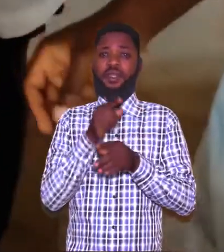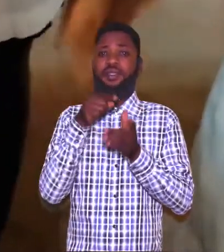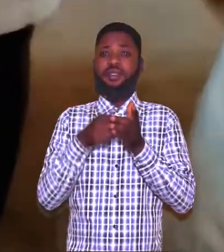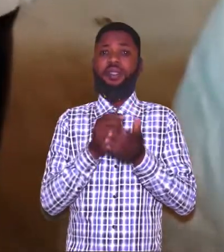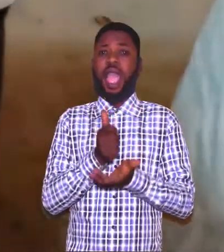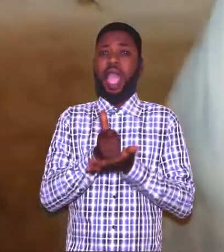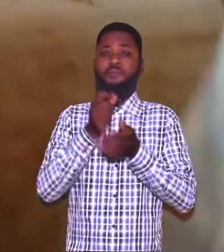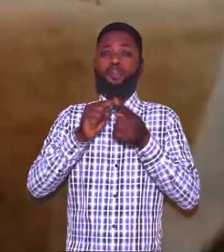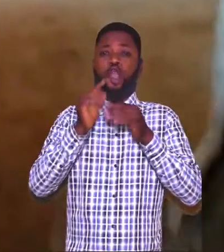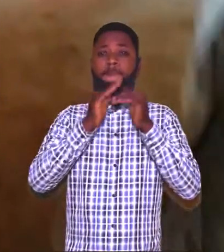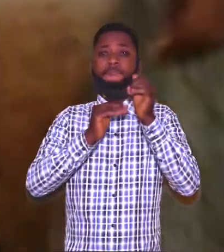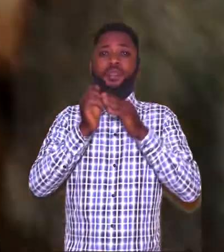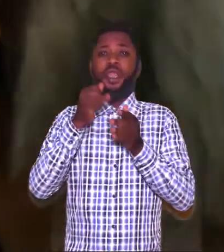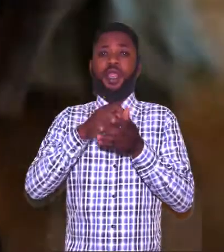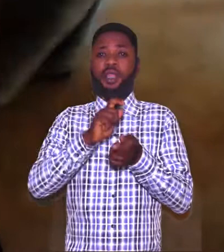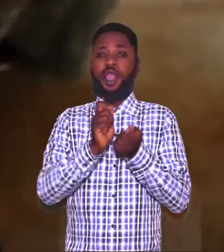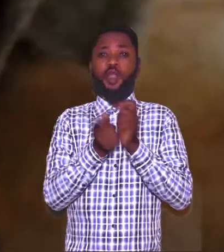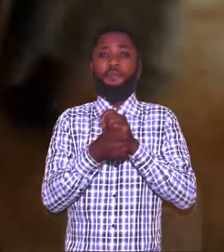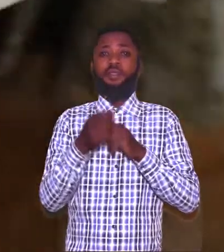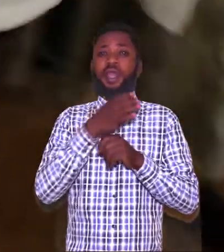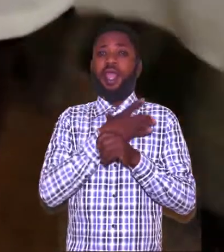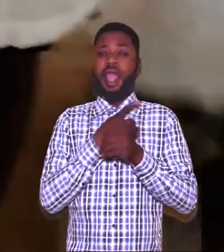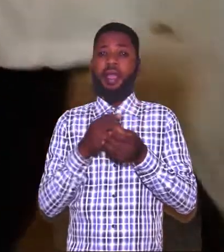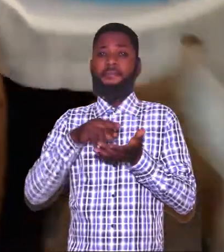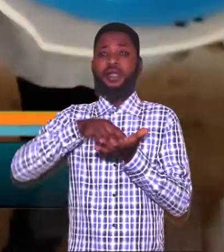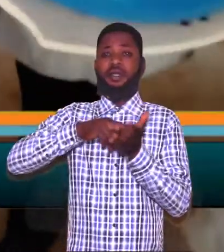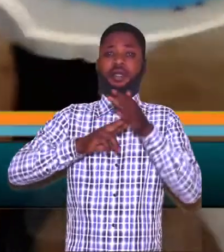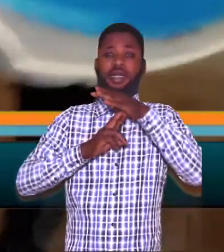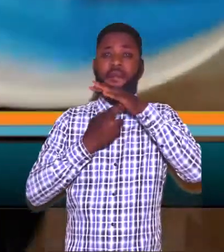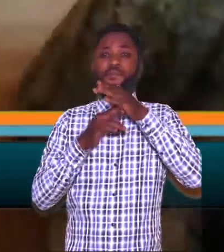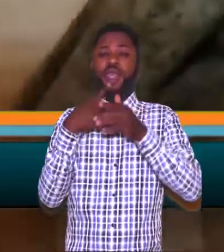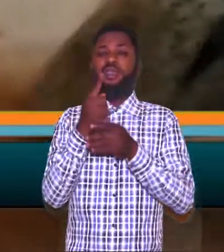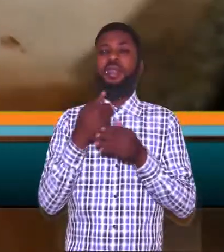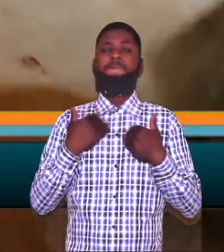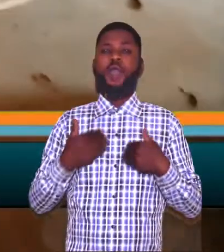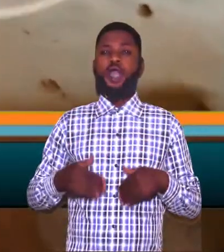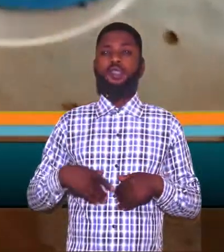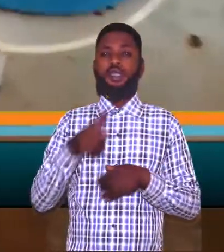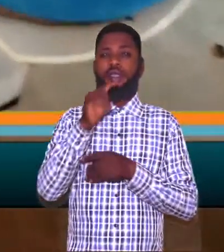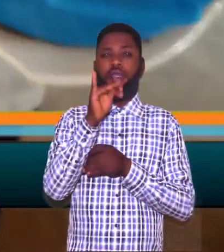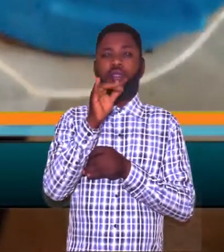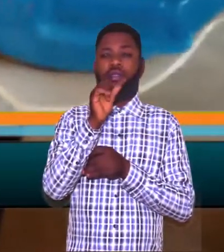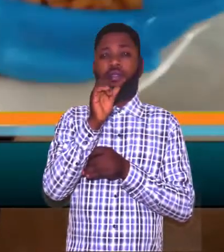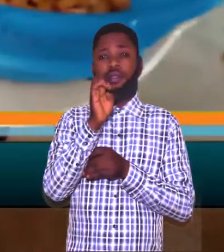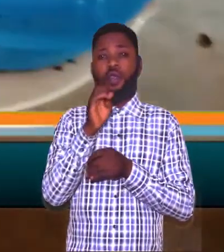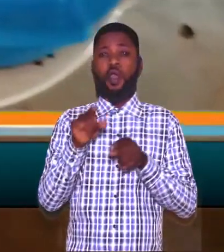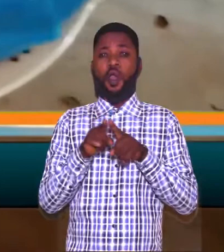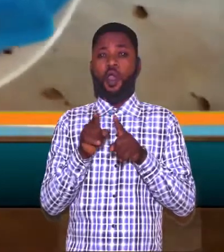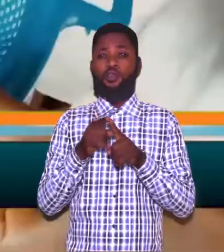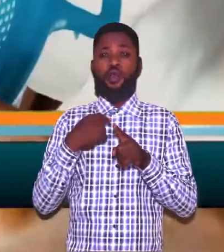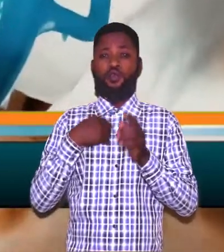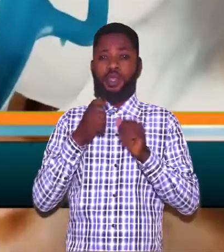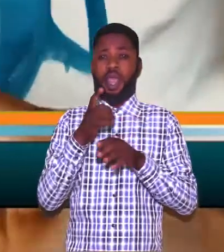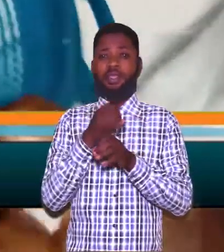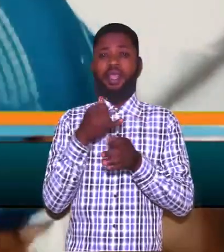to build up, it replaces and repairs the body tissue. We can also get